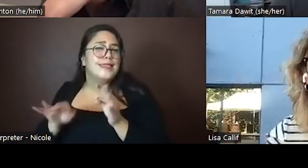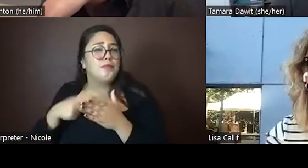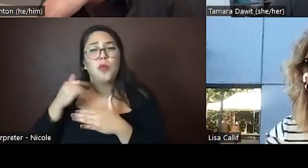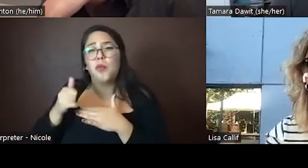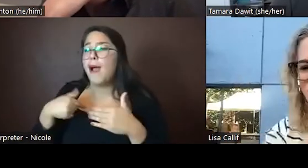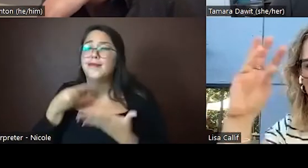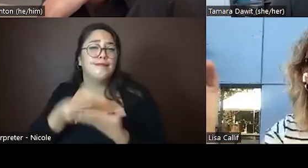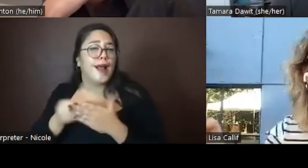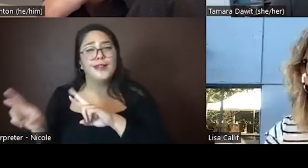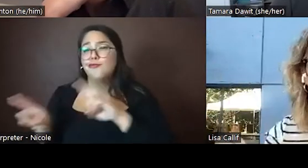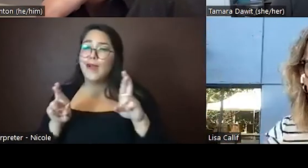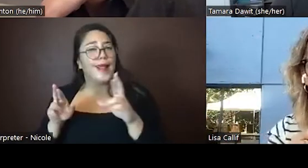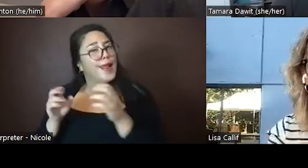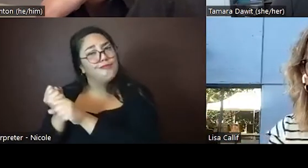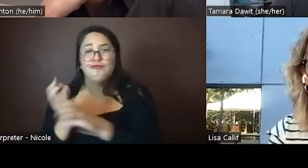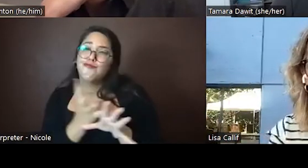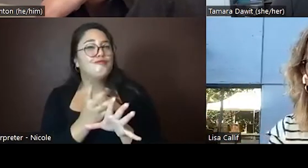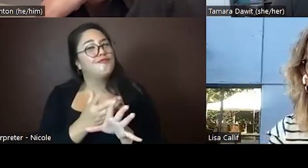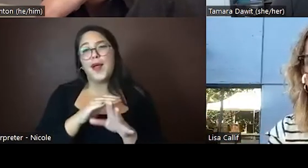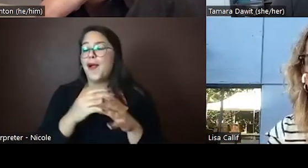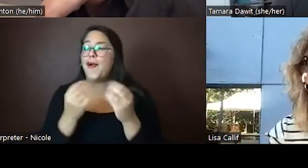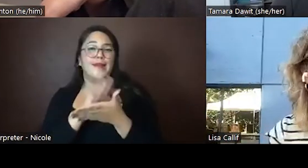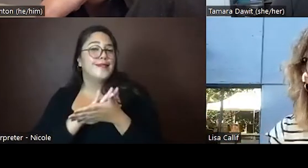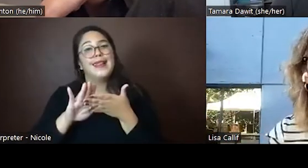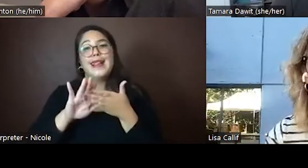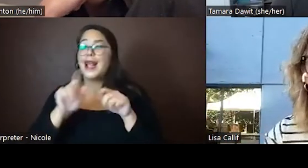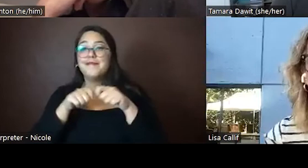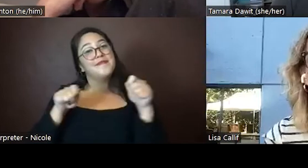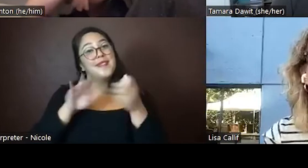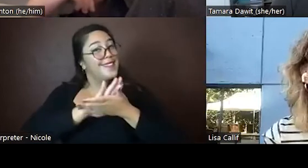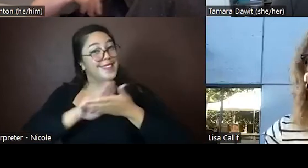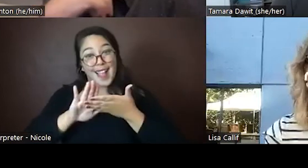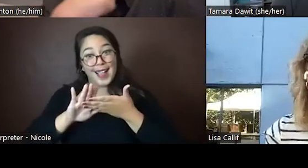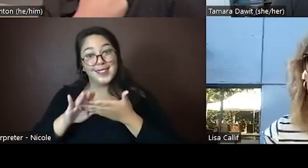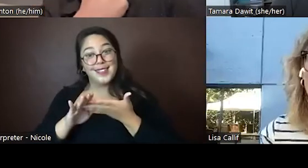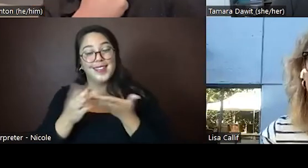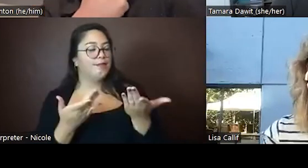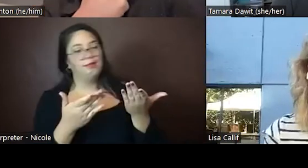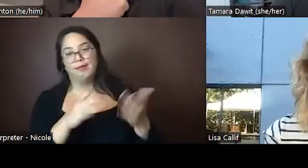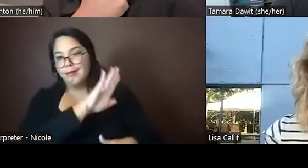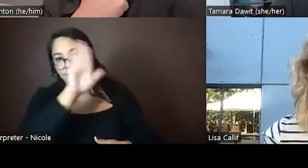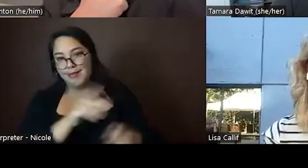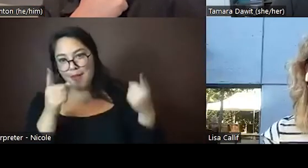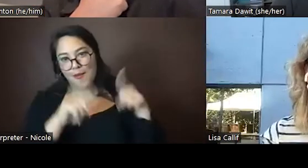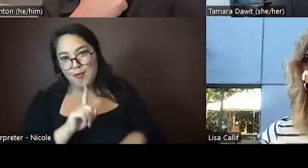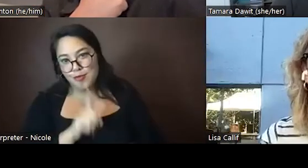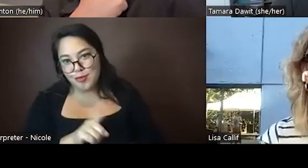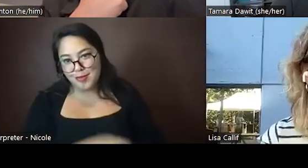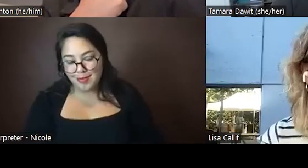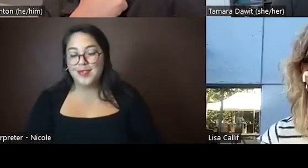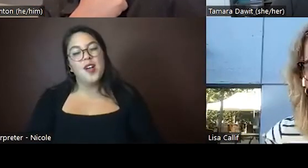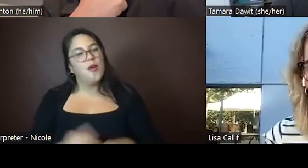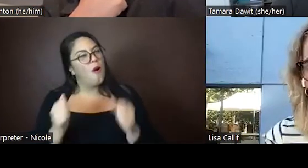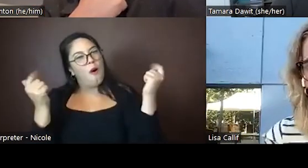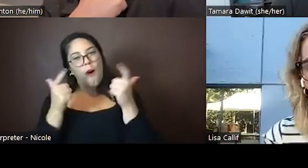everything's all in order and everything's perfectly tied up with a bow, and it's going to be delivered. It never is that way. So they're all complicated